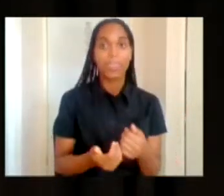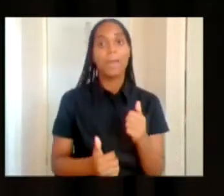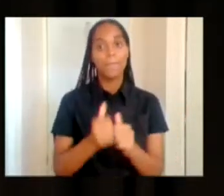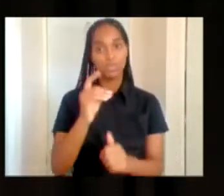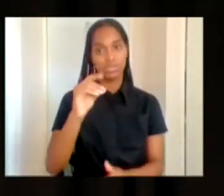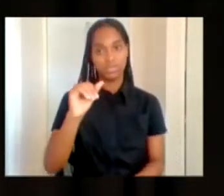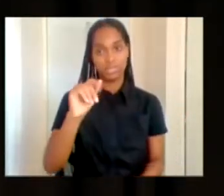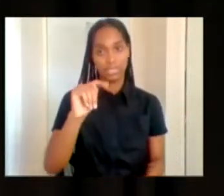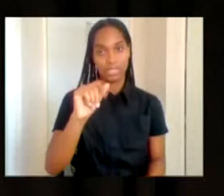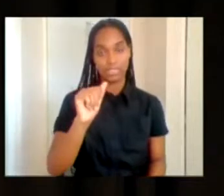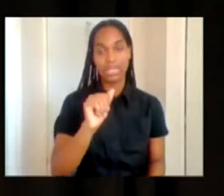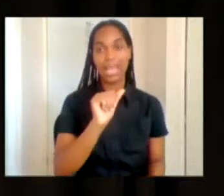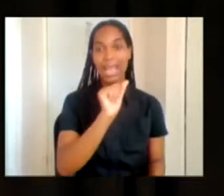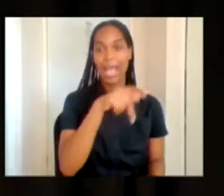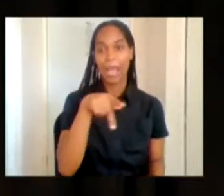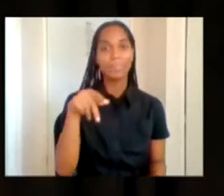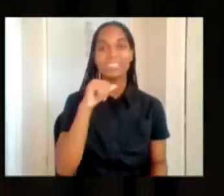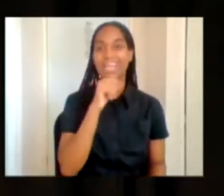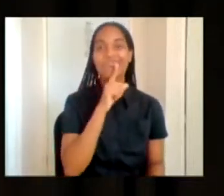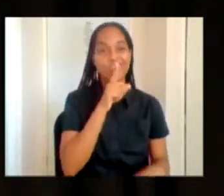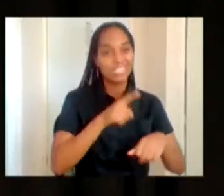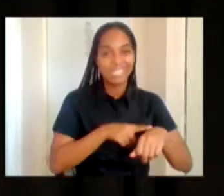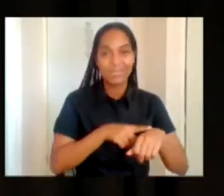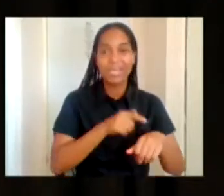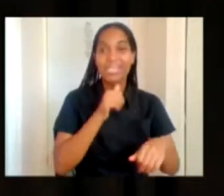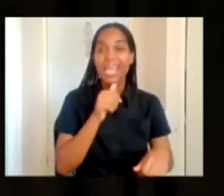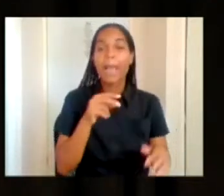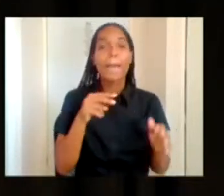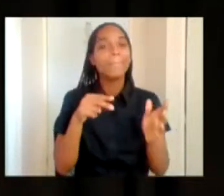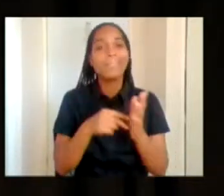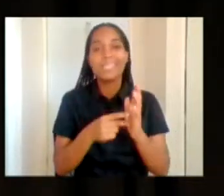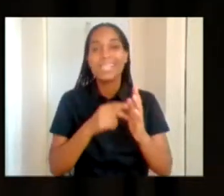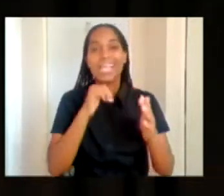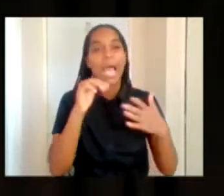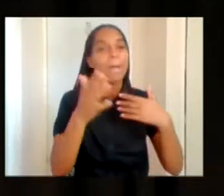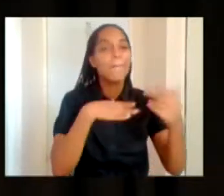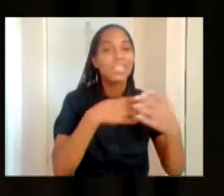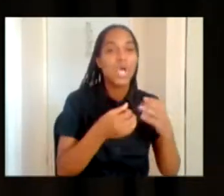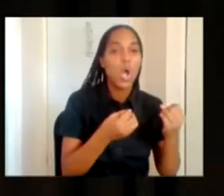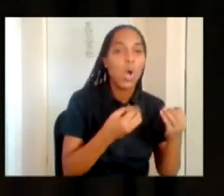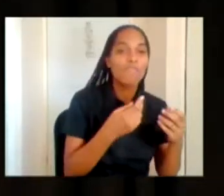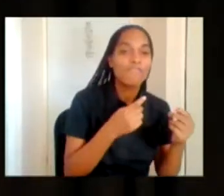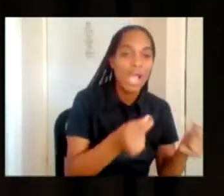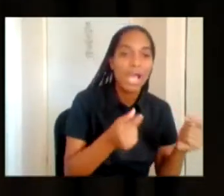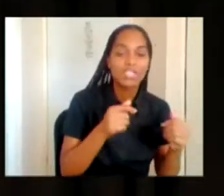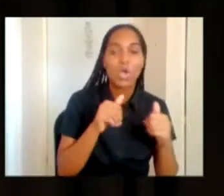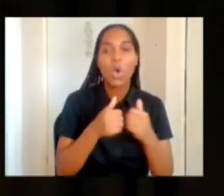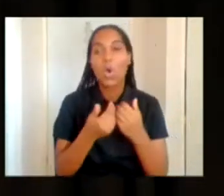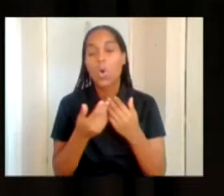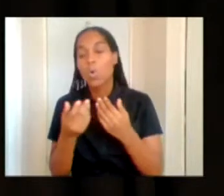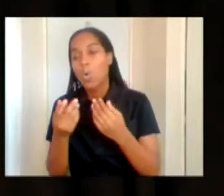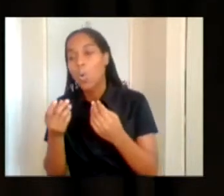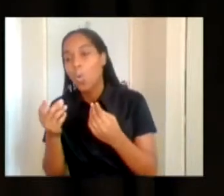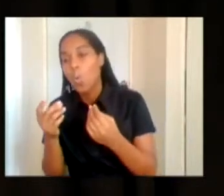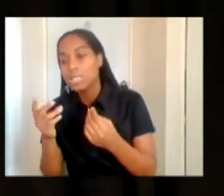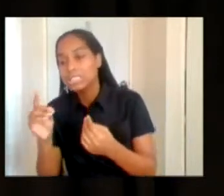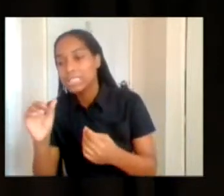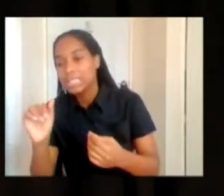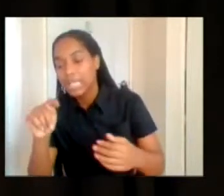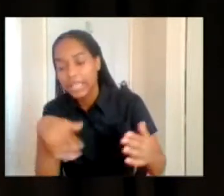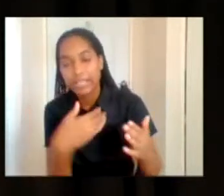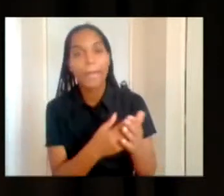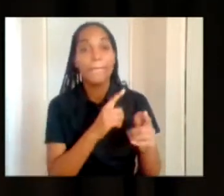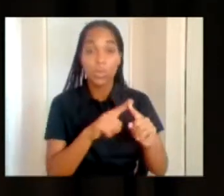it's non-real time. It doesn't really necessarily matter how fast or how quickly the data gets there. Yeah, it does matter in some